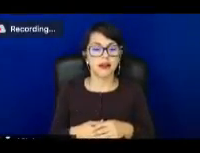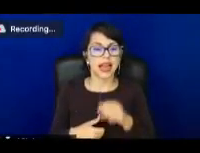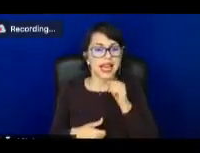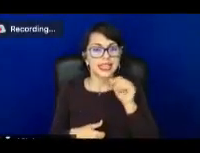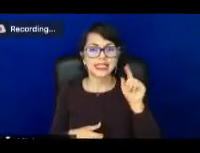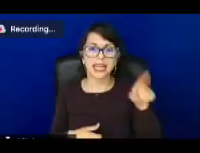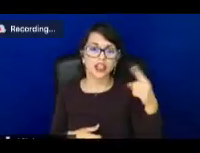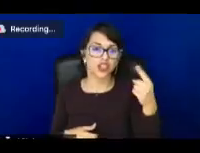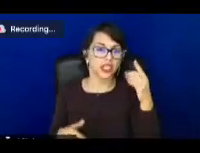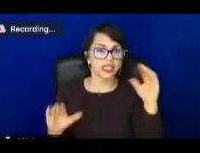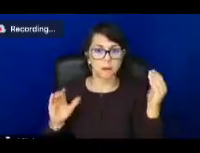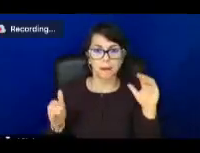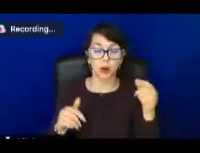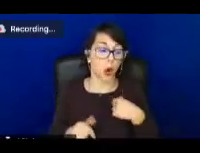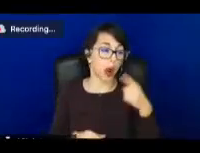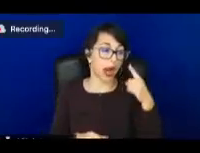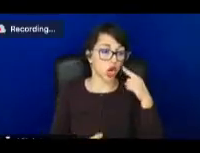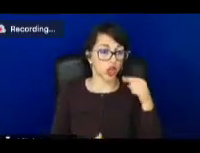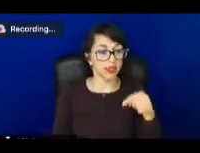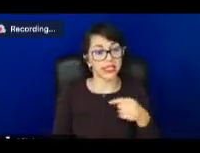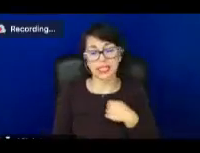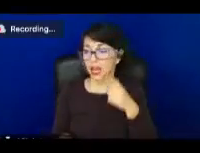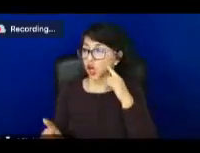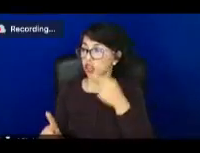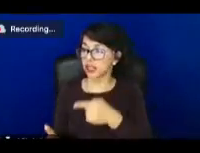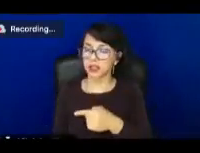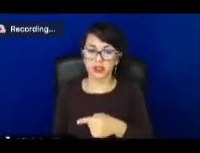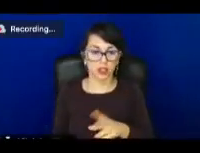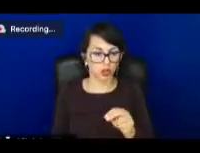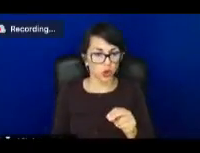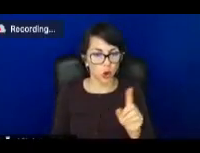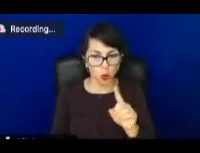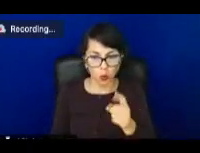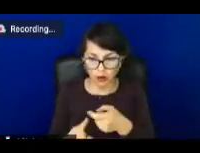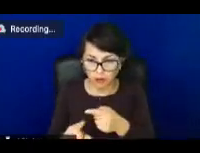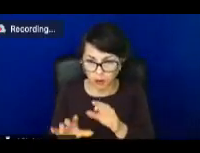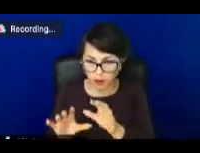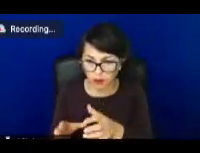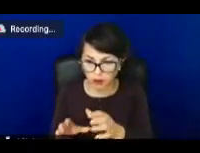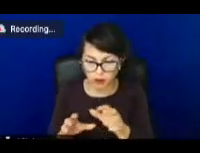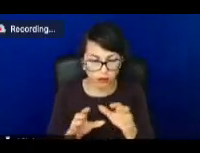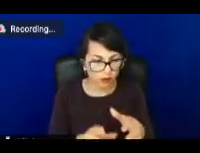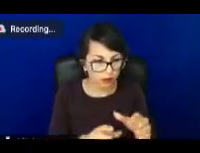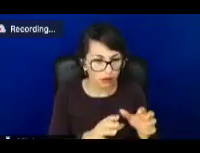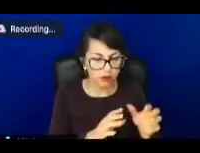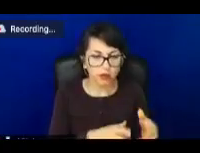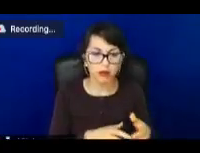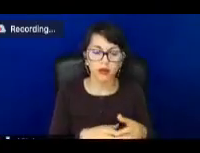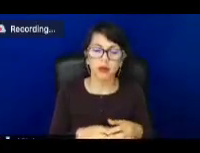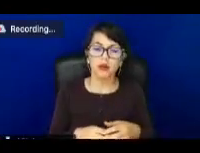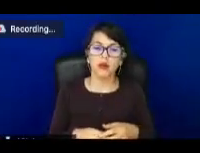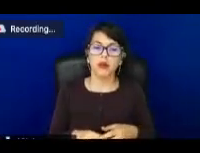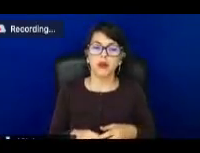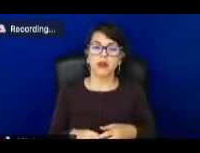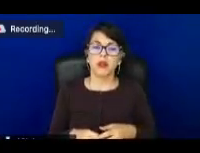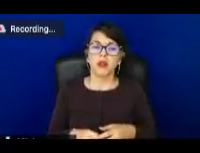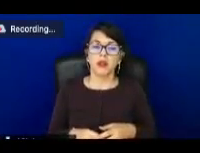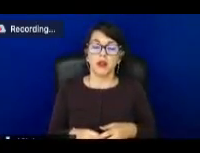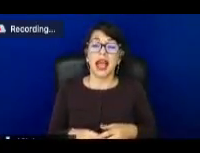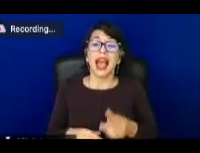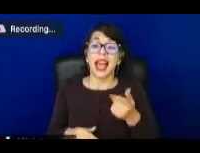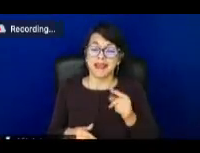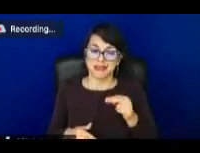this. No, it's where do we all come from? So then the public can really see where we have not heard